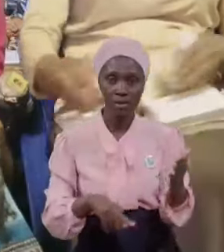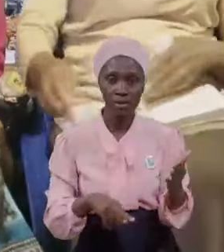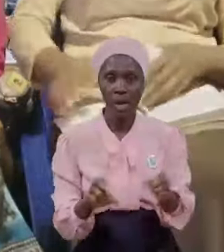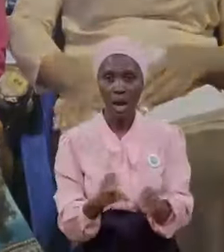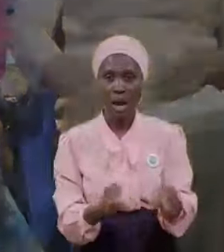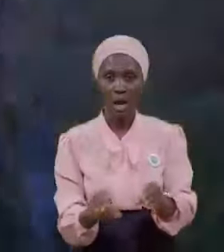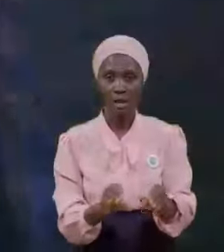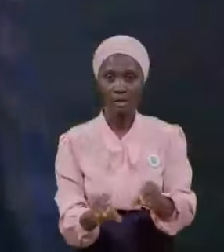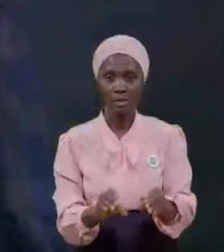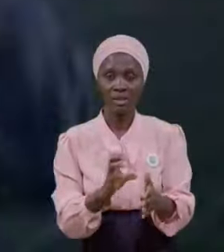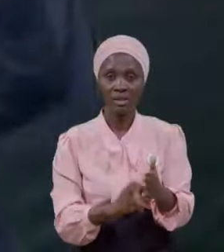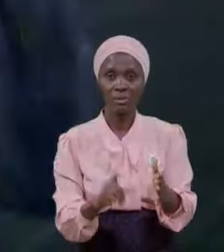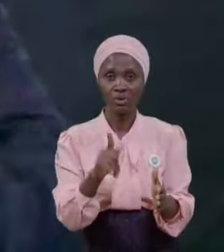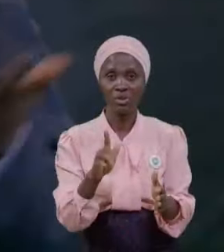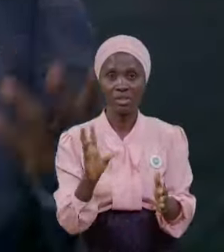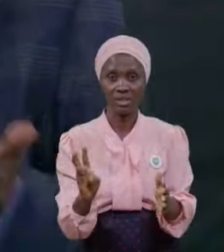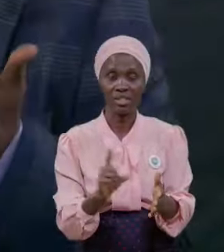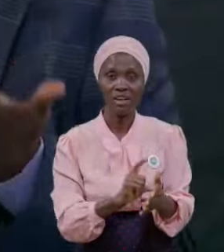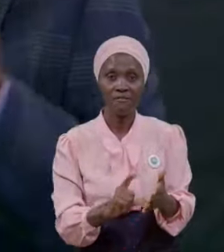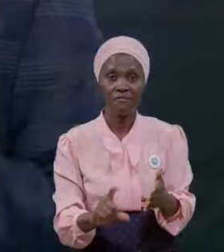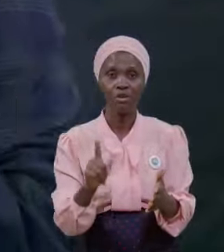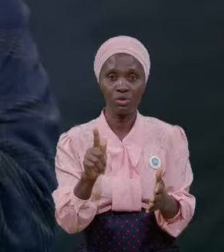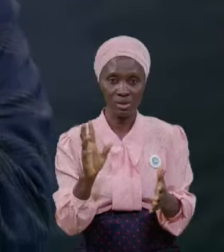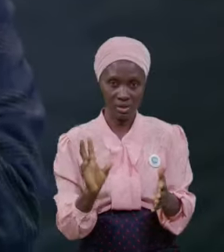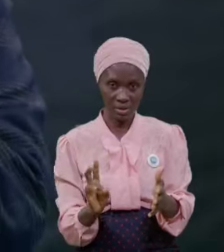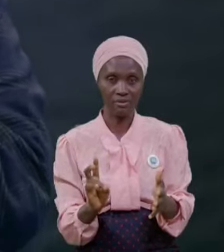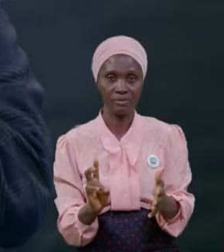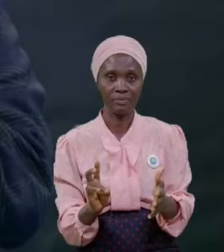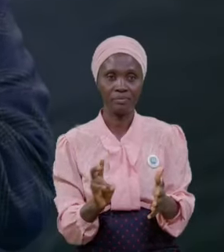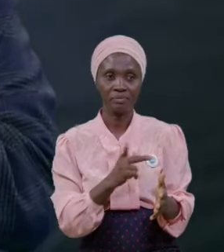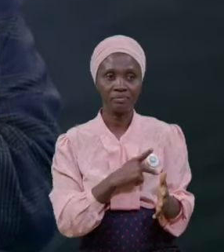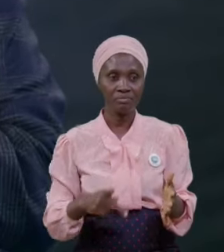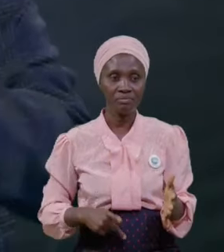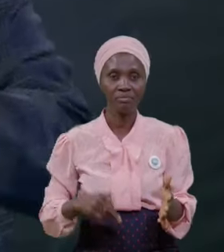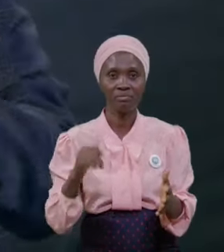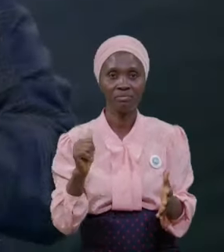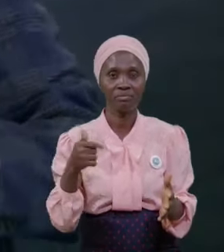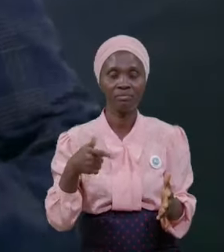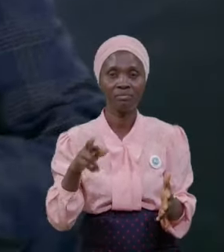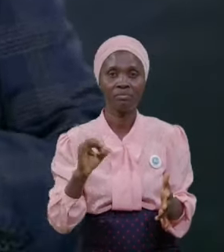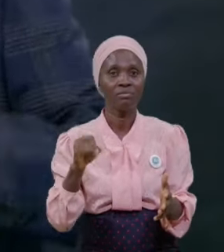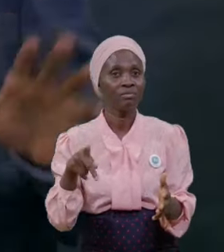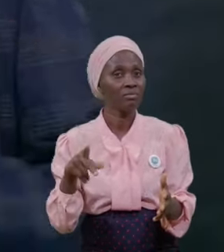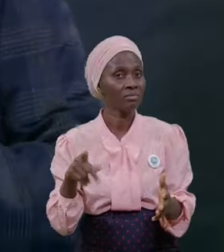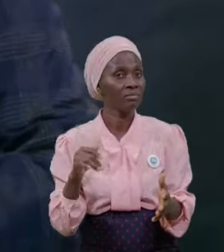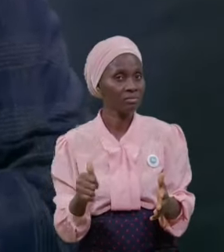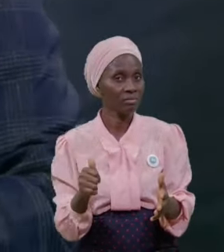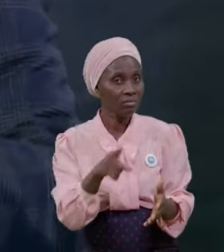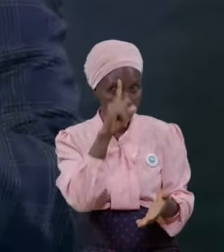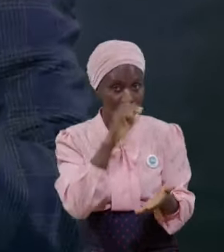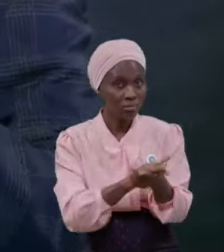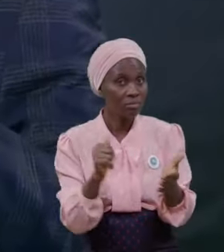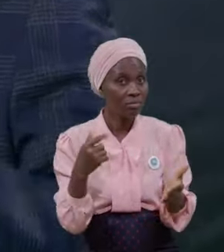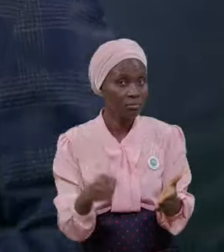King Agrippa, believest thou the prophets? He didn't allow him to give any answer. He